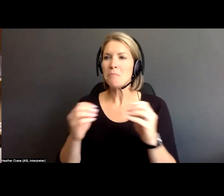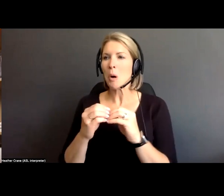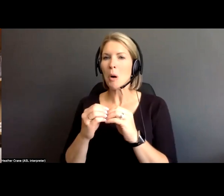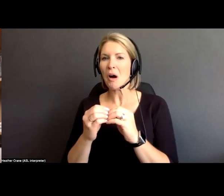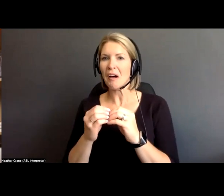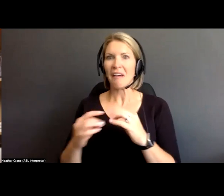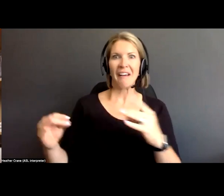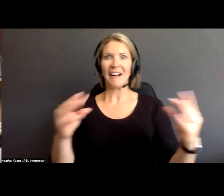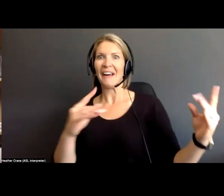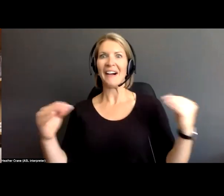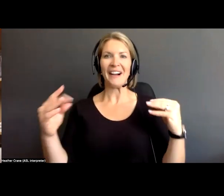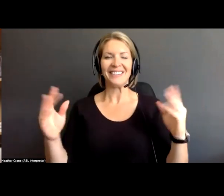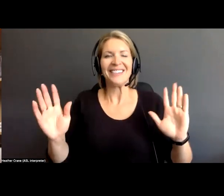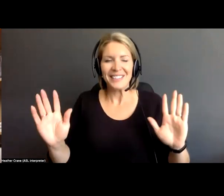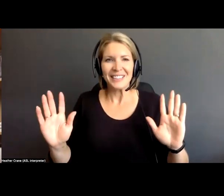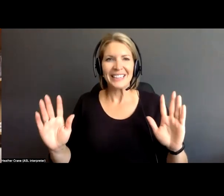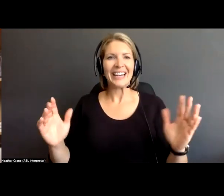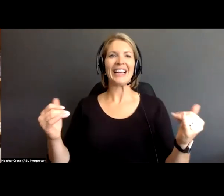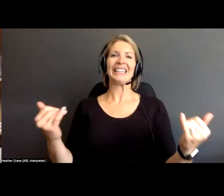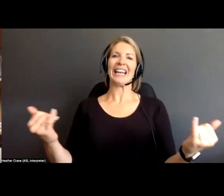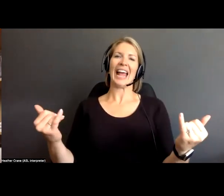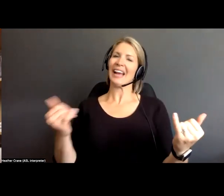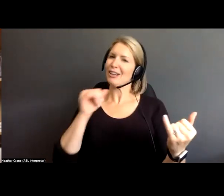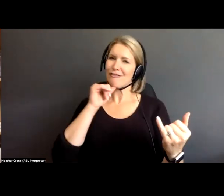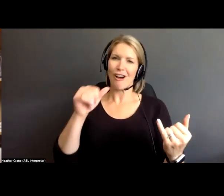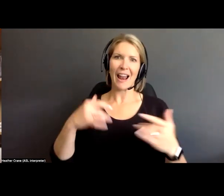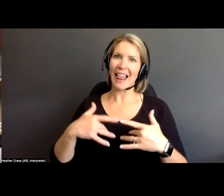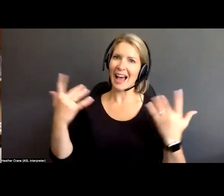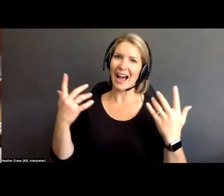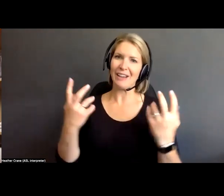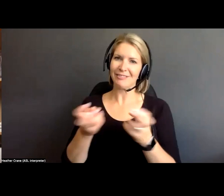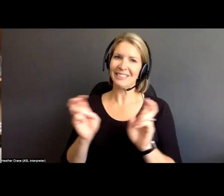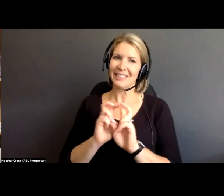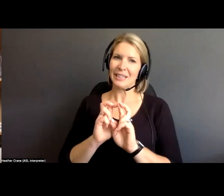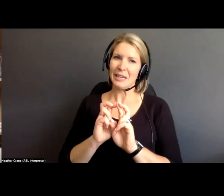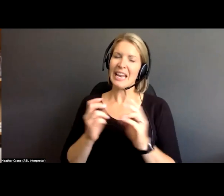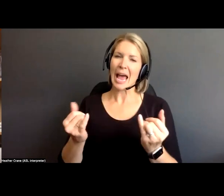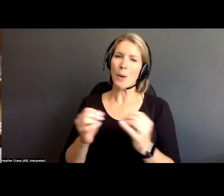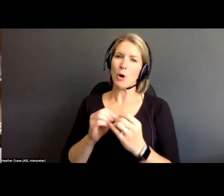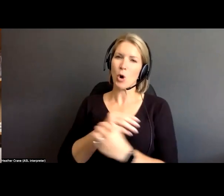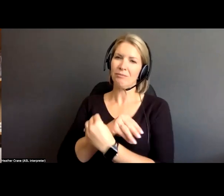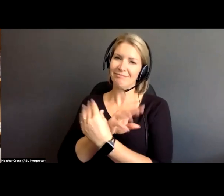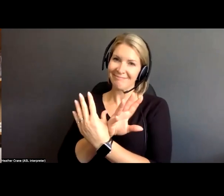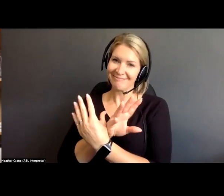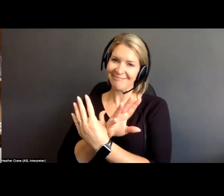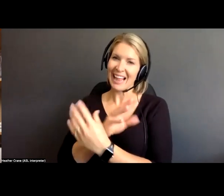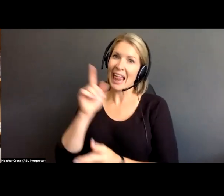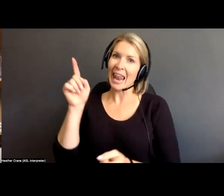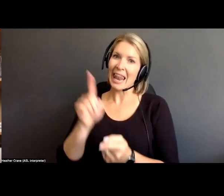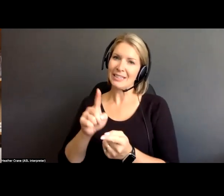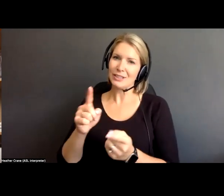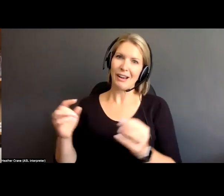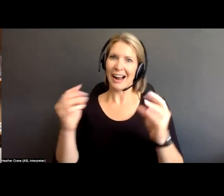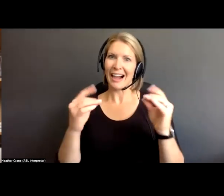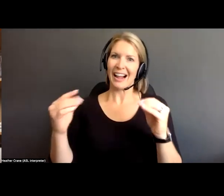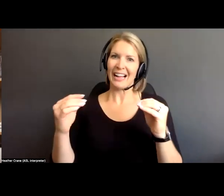together today, unfortunately. We're doing this over Zoom, so it may be a little less ruckus. There will certainly be less alcohol consumed,